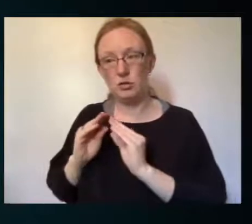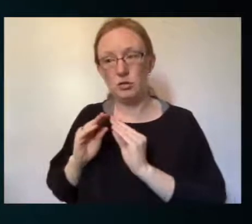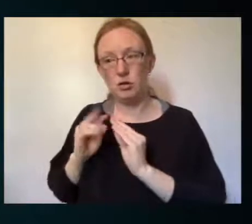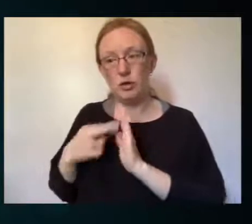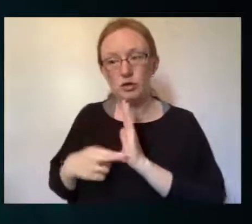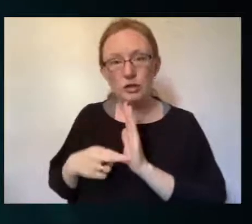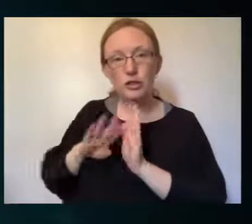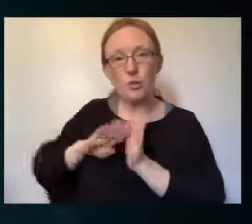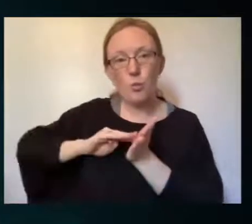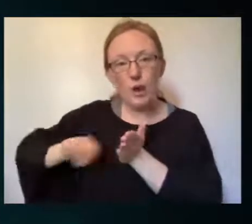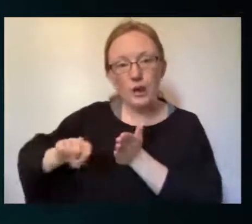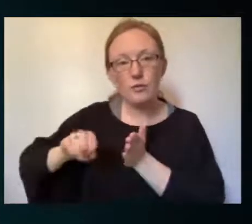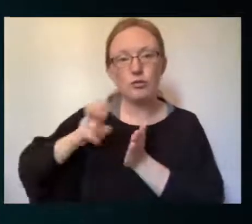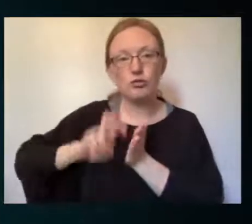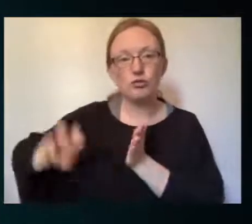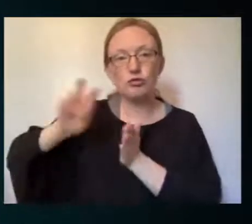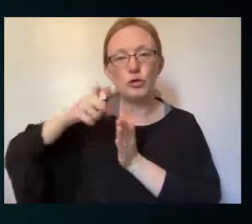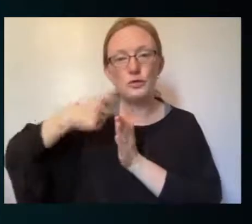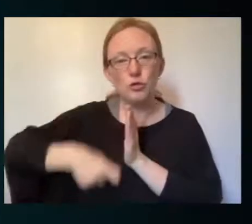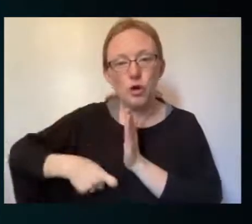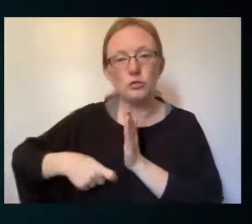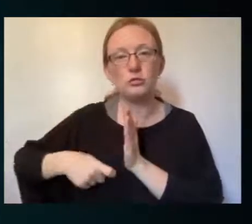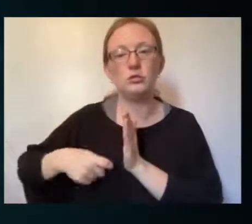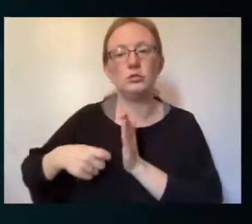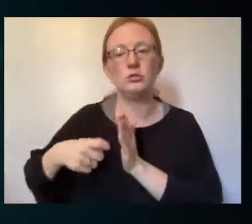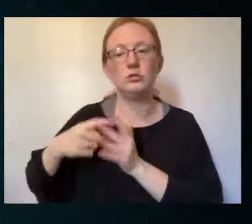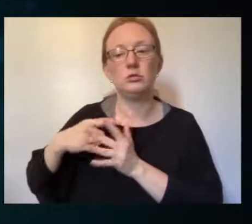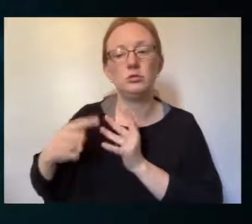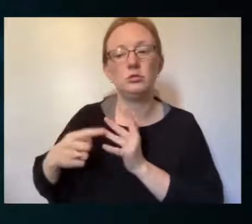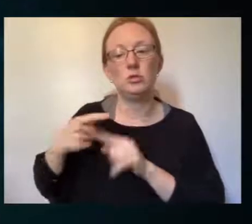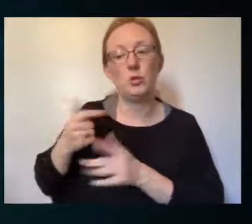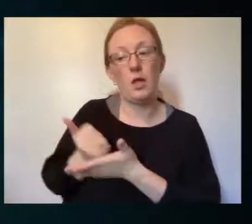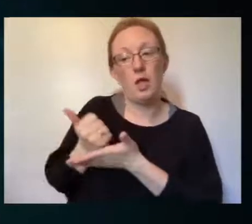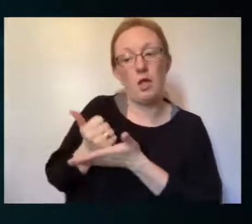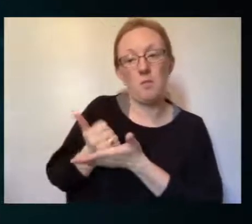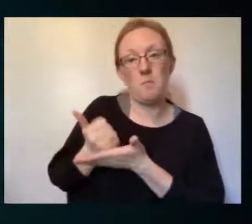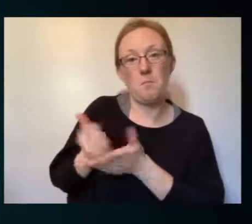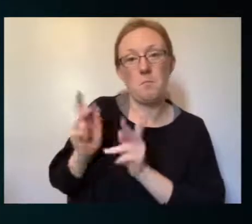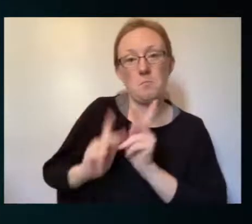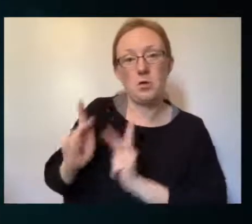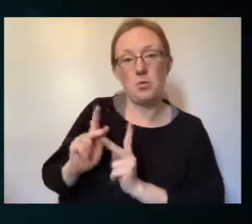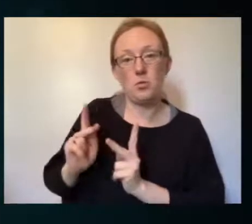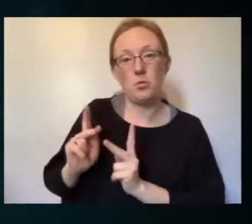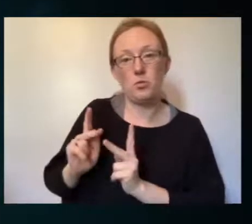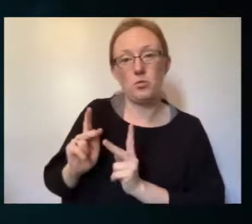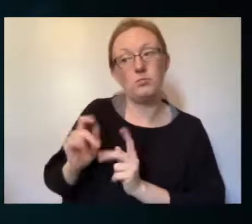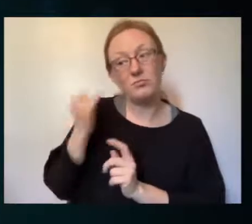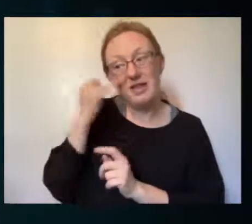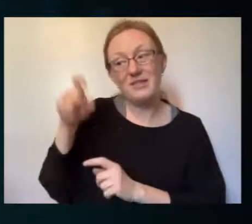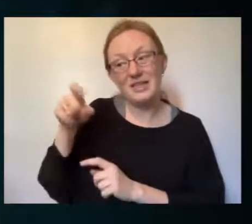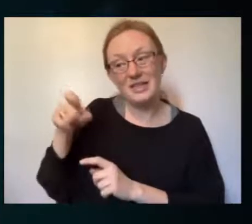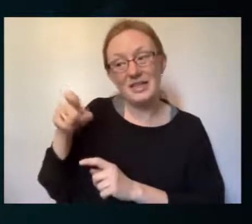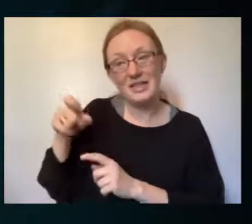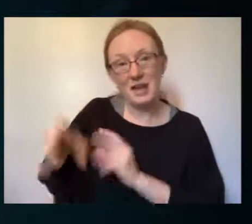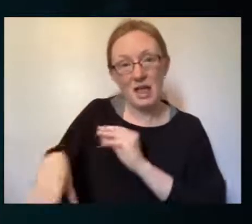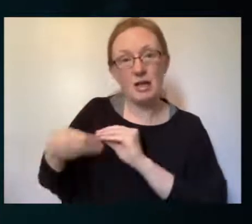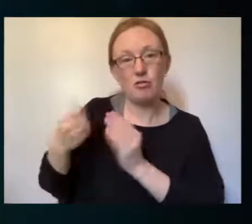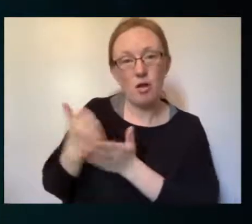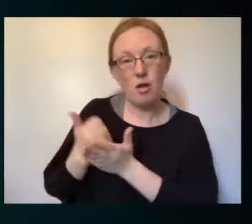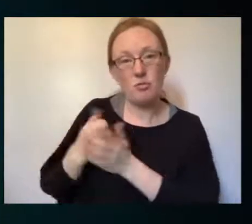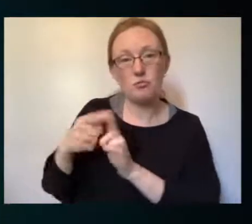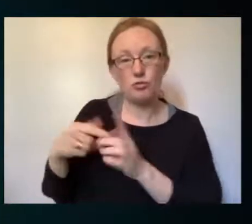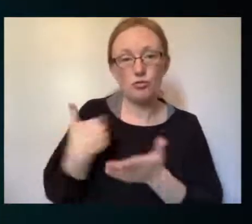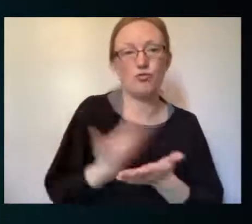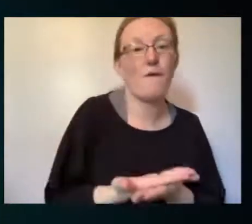waivers or travel cost or things like that to further help people who might need that extra bit of help to get to